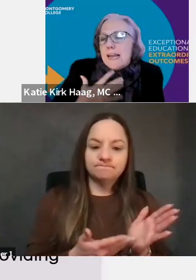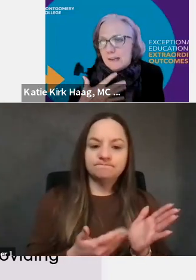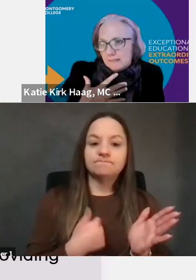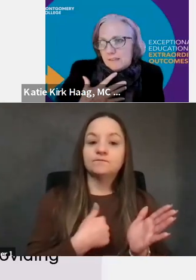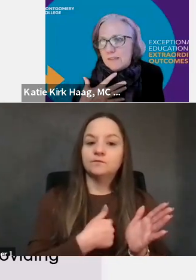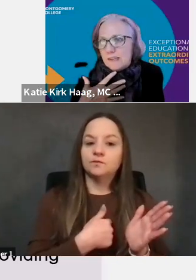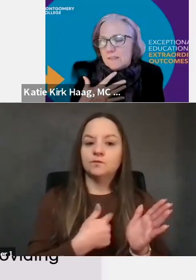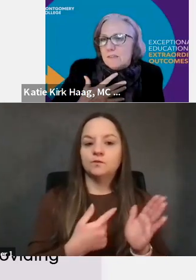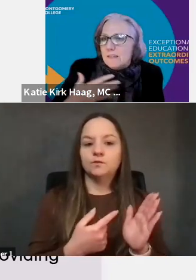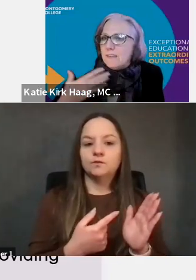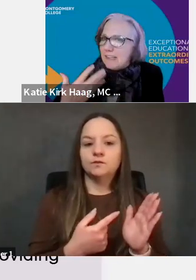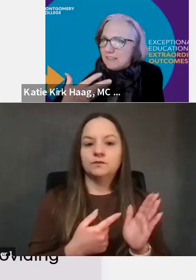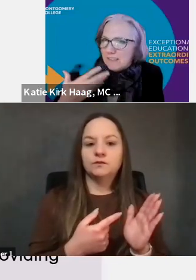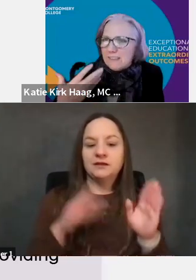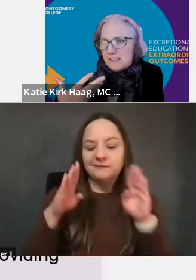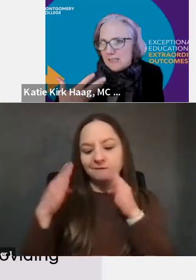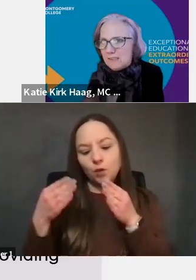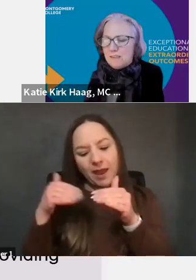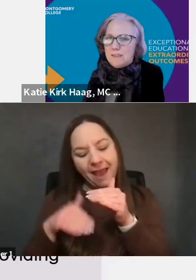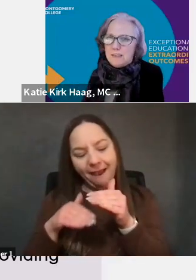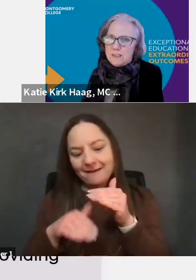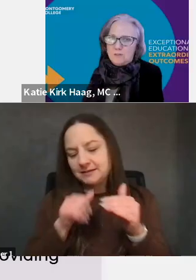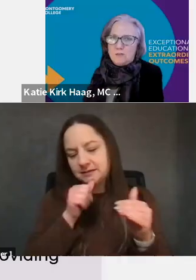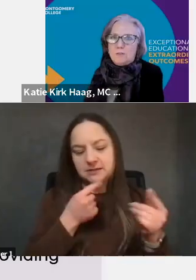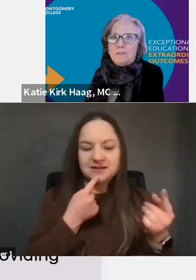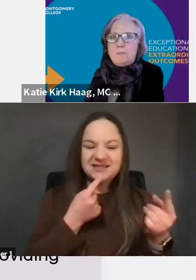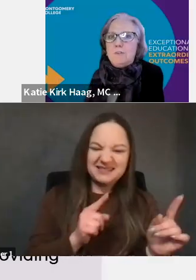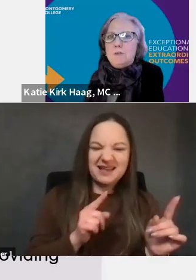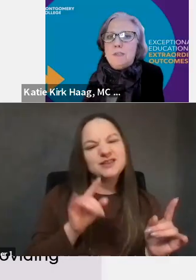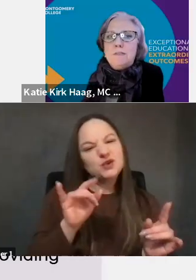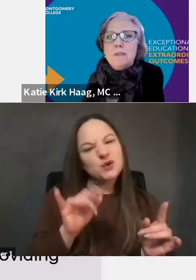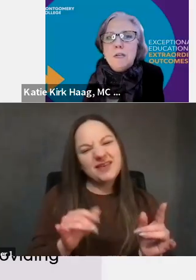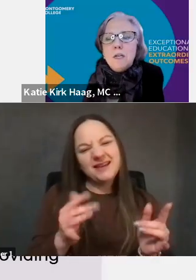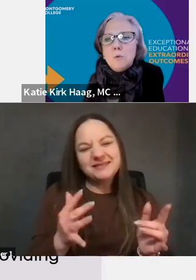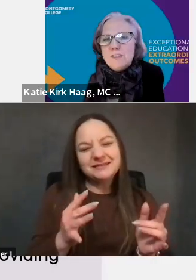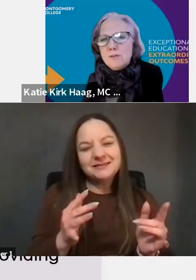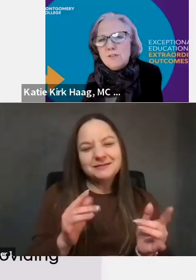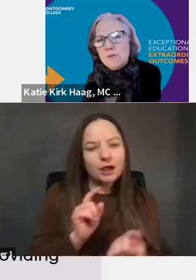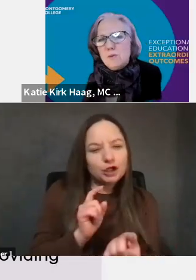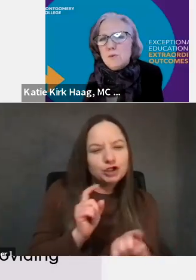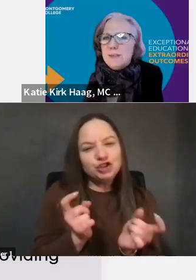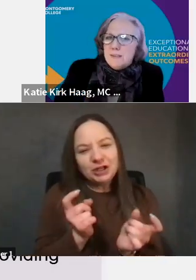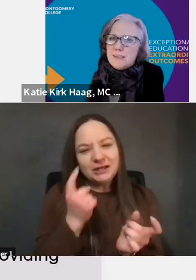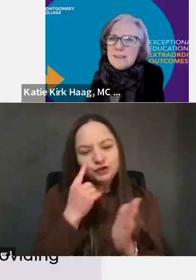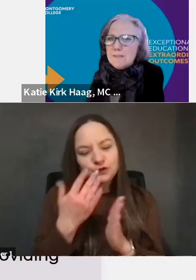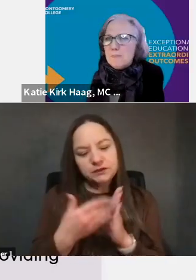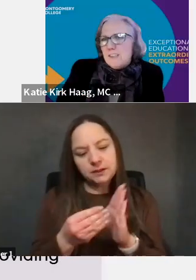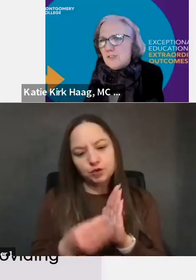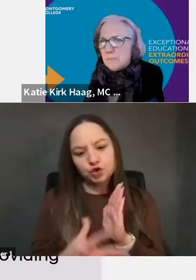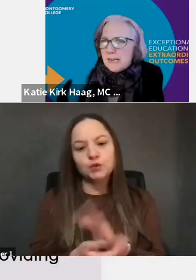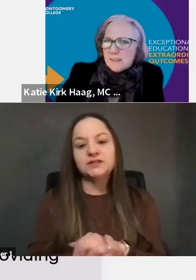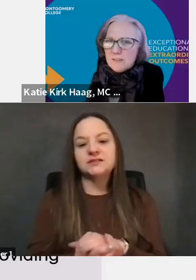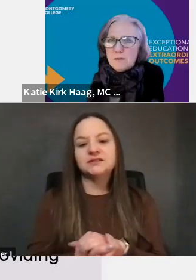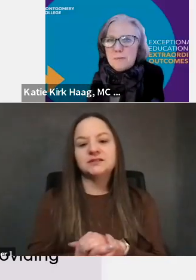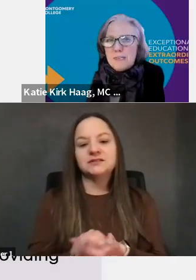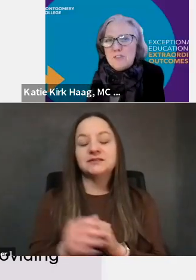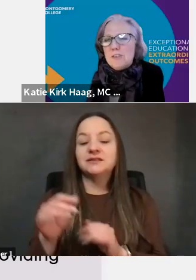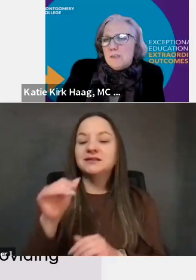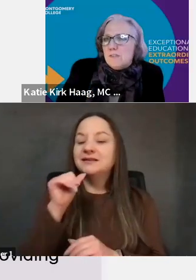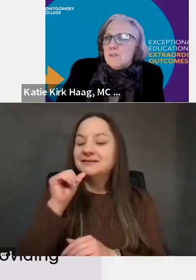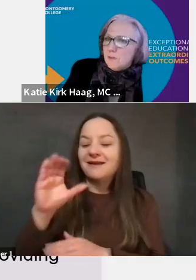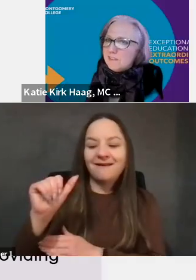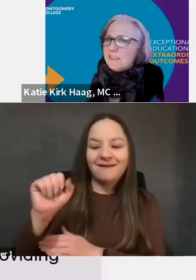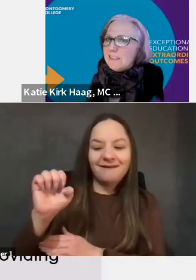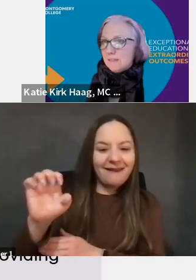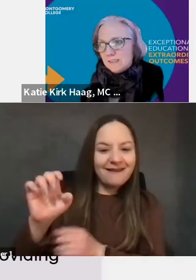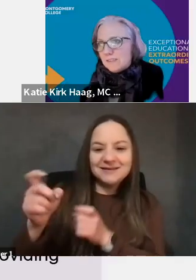modeled on access, not success, and that does take a little getting used to for some students. We don't do the case manager model so much.